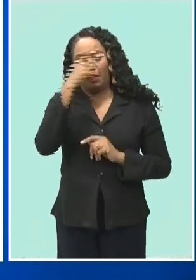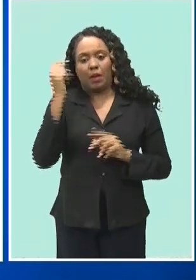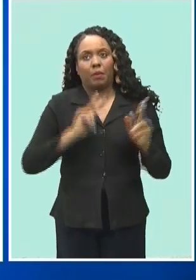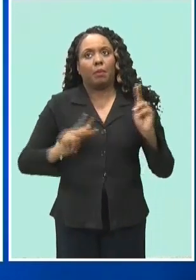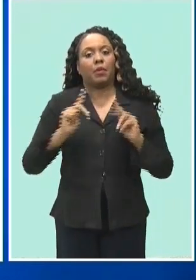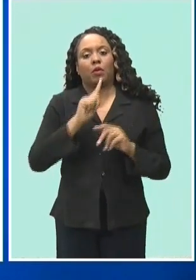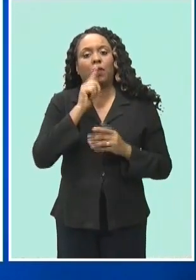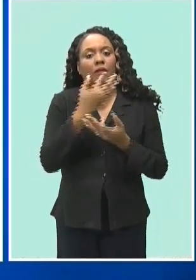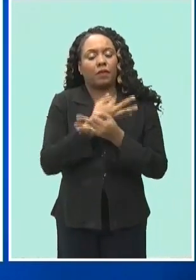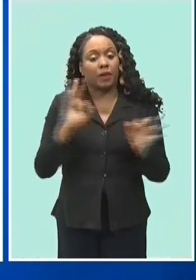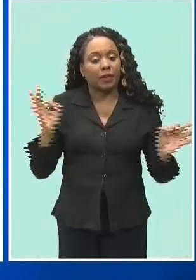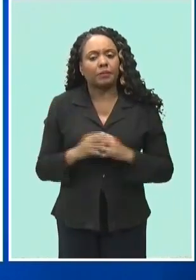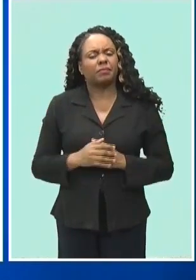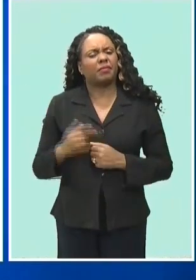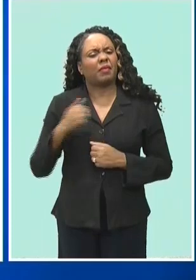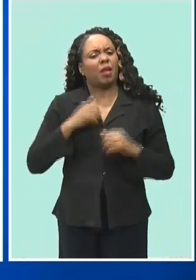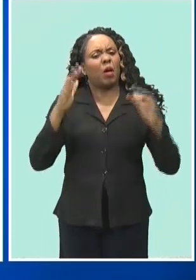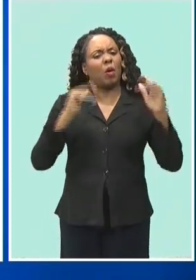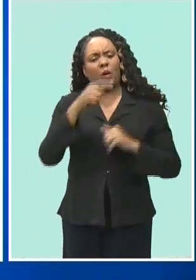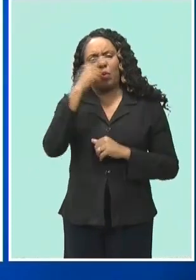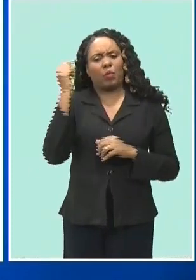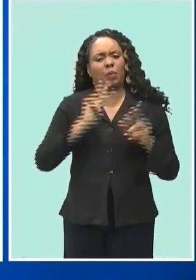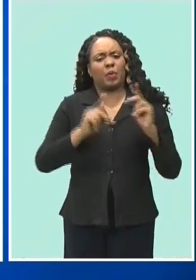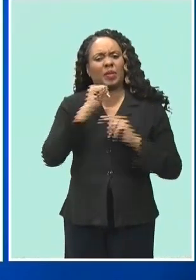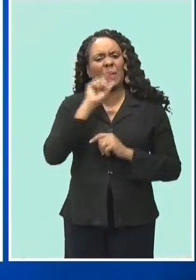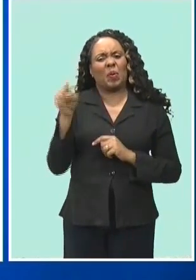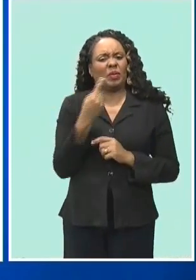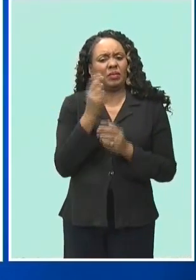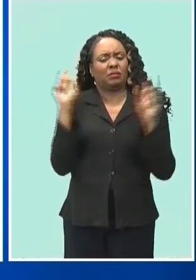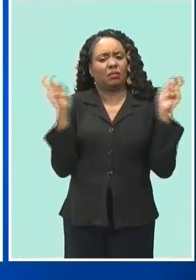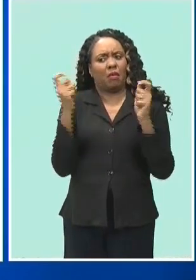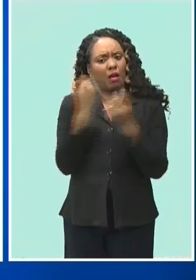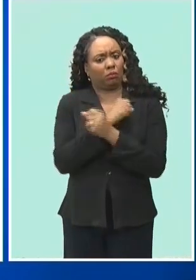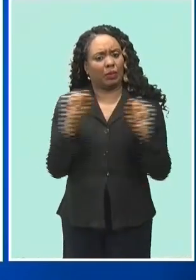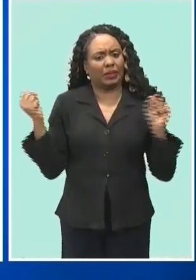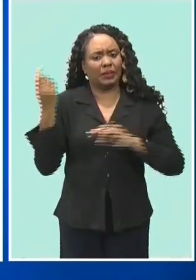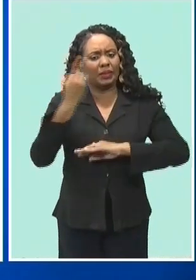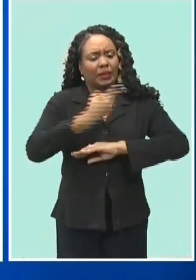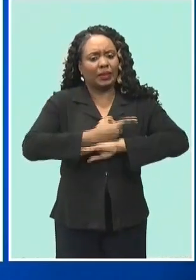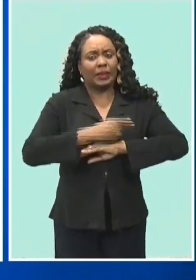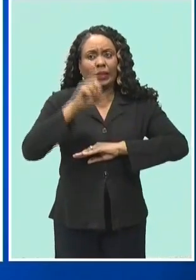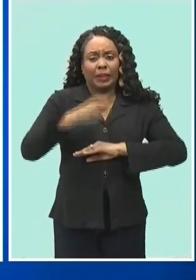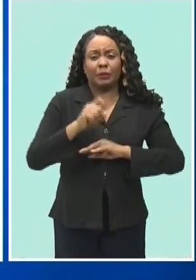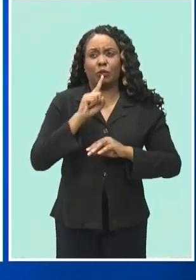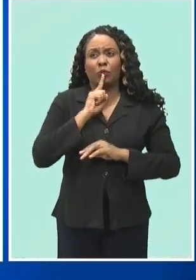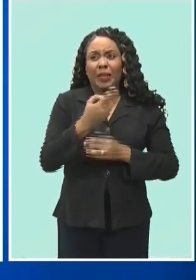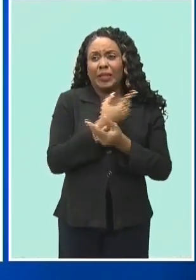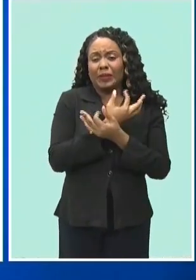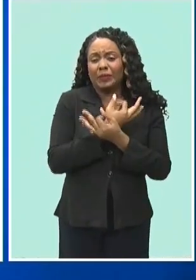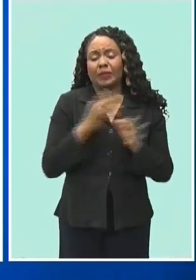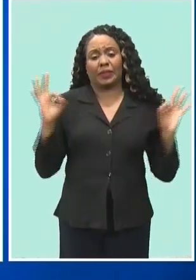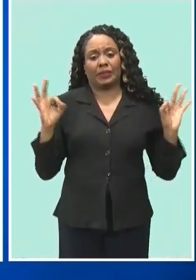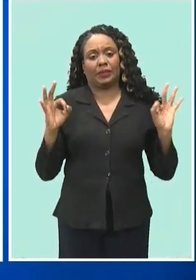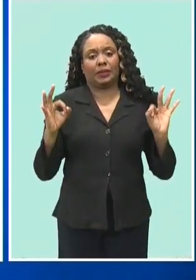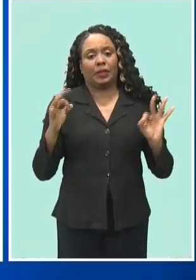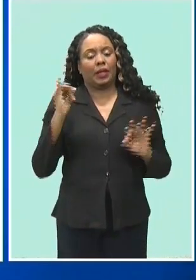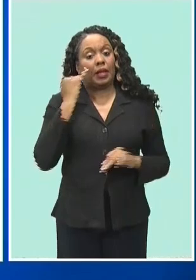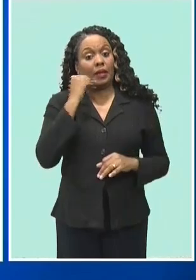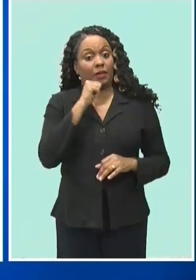I hope that black people don't continue to just celebrate emancipation without being truly emancipated. Else we should